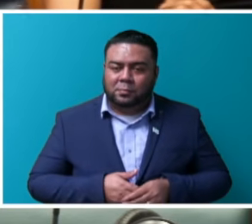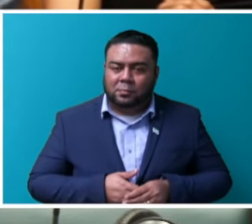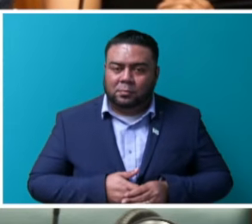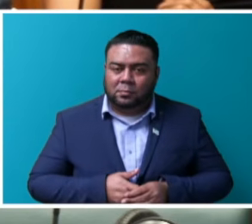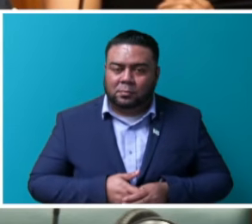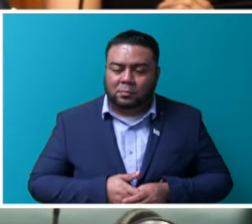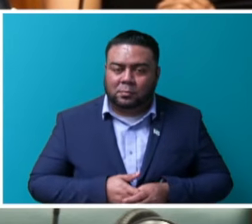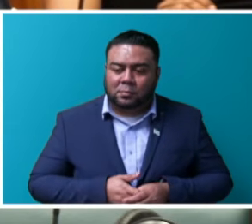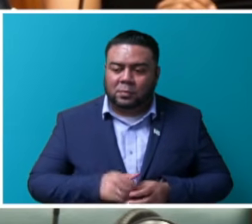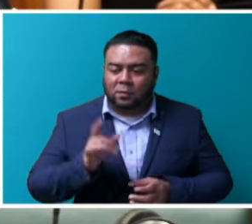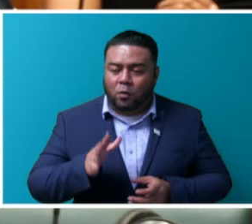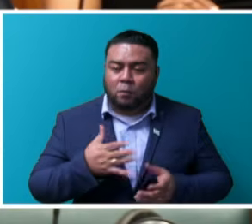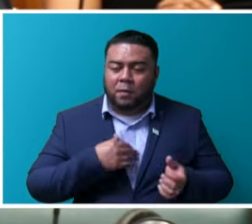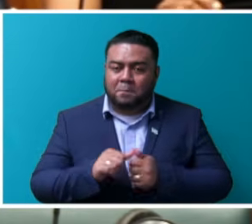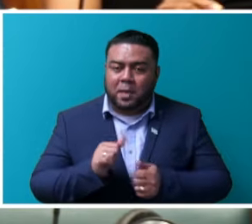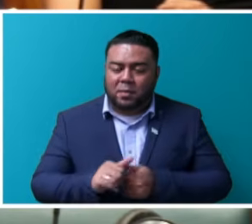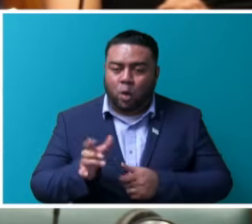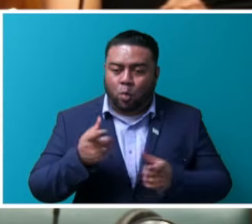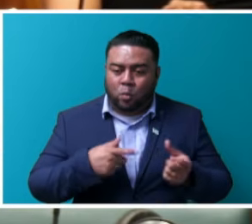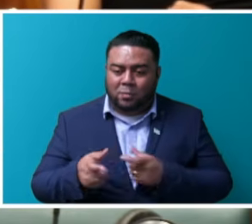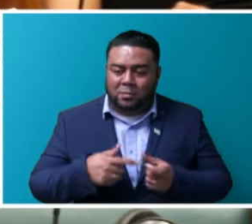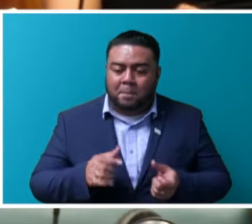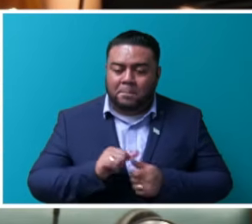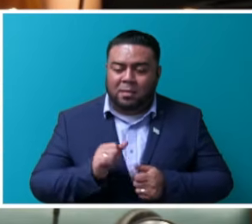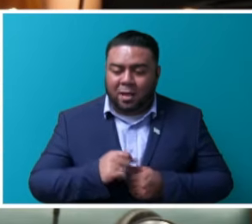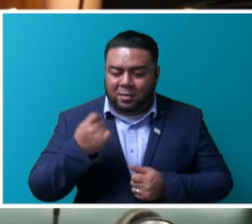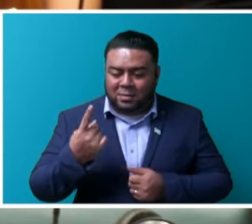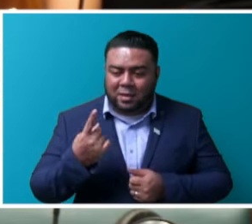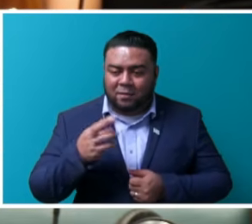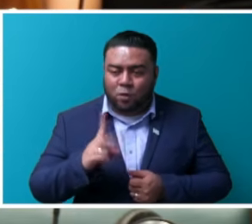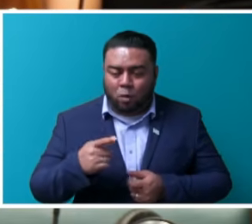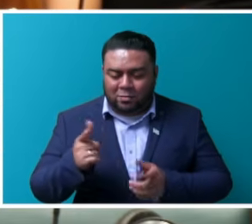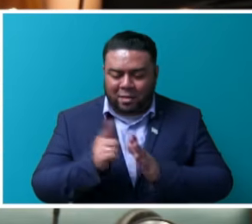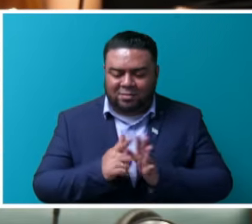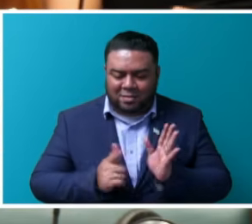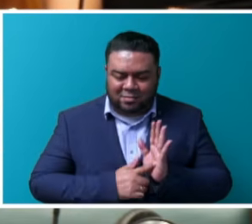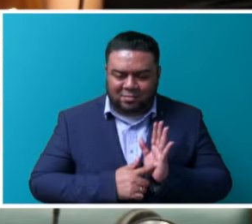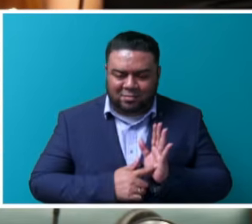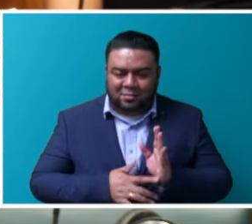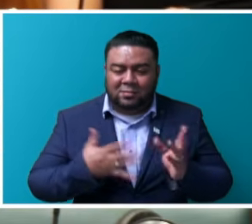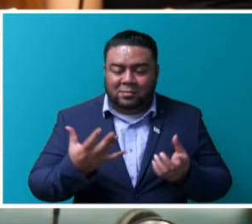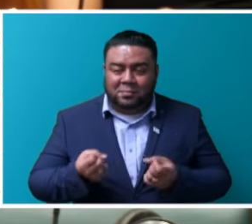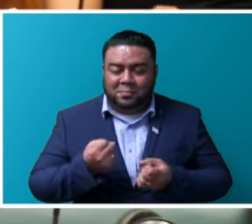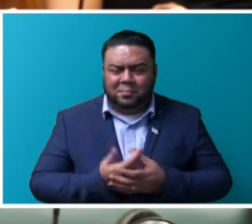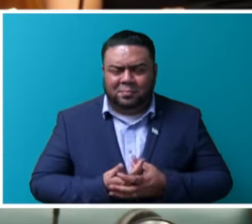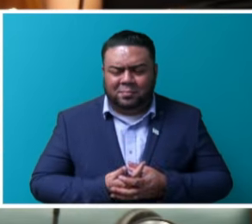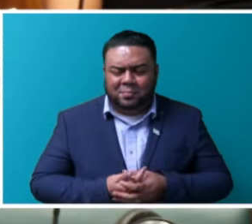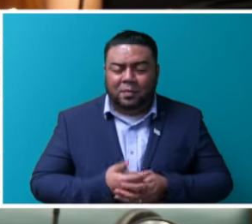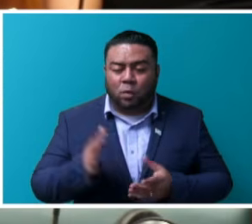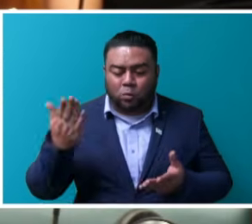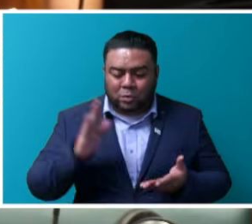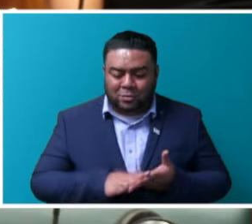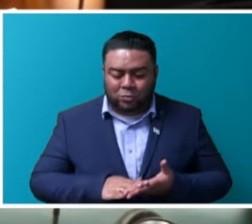so that there is better coordination, better understanding of their legislations. Customs tariffs provides for reduced